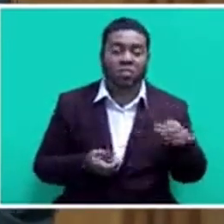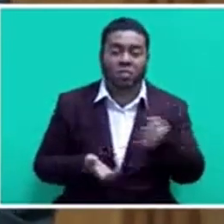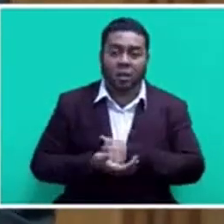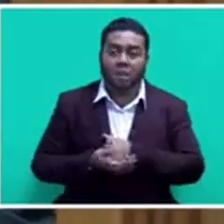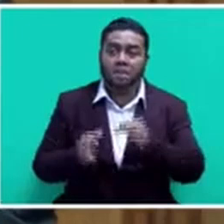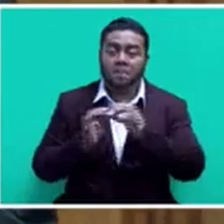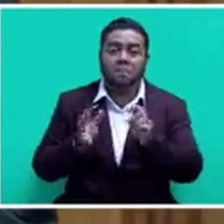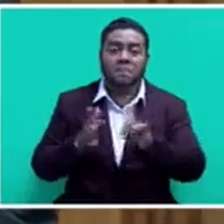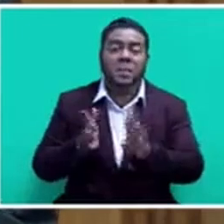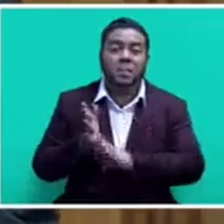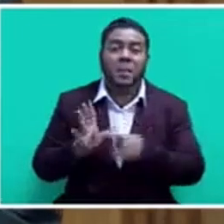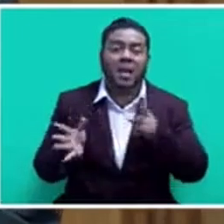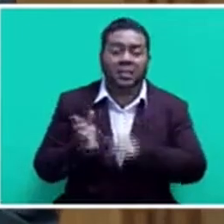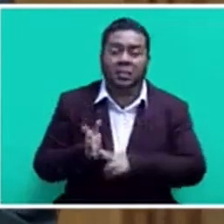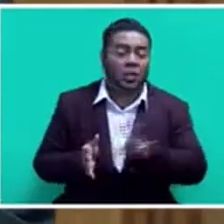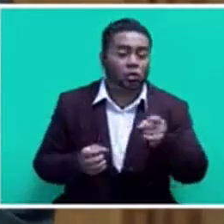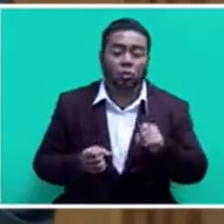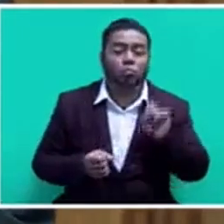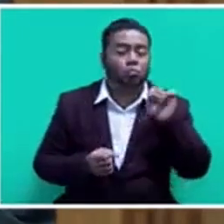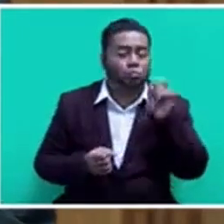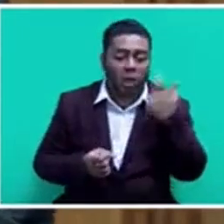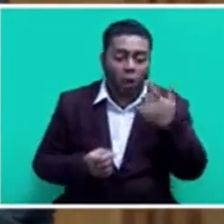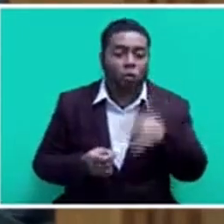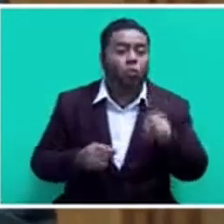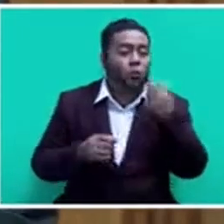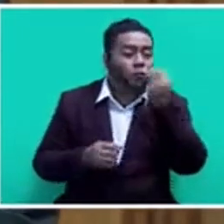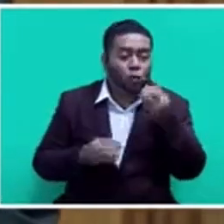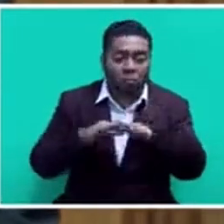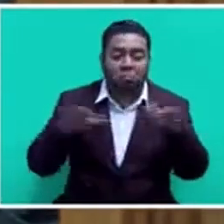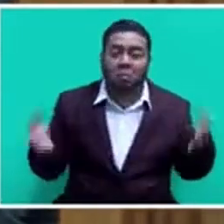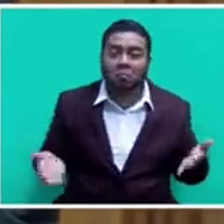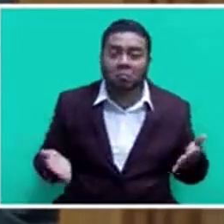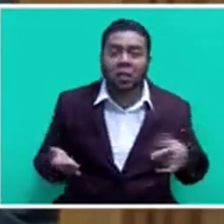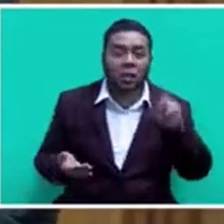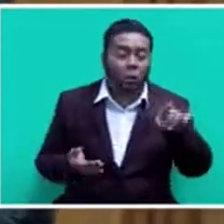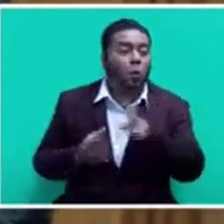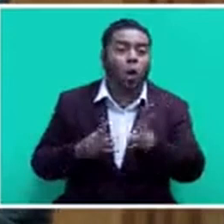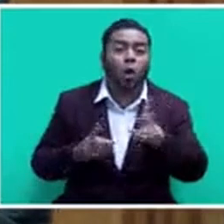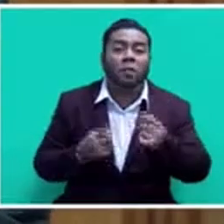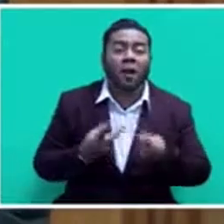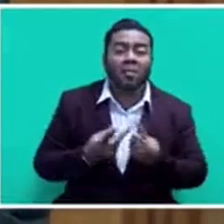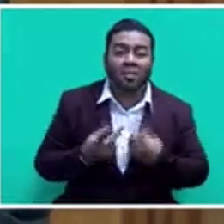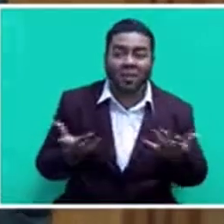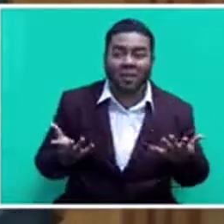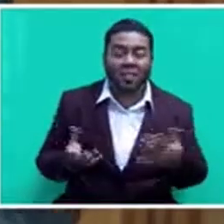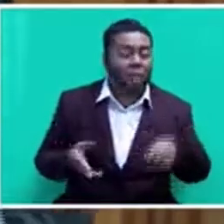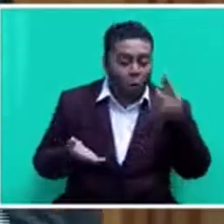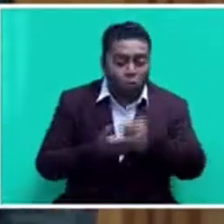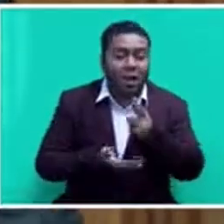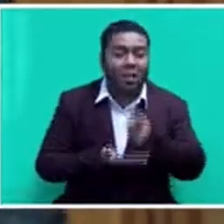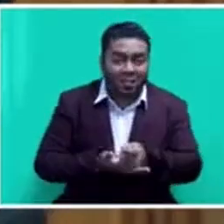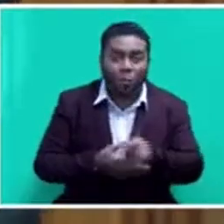budget doesn't care whether you put food on the table or not. In one way or the other, the reality